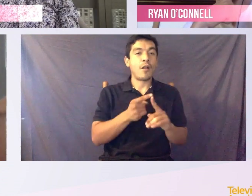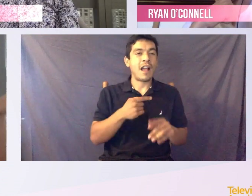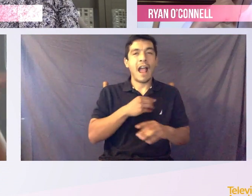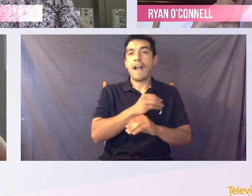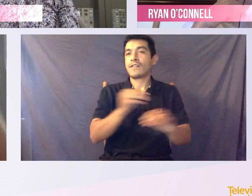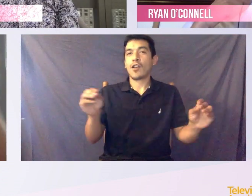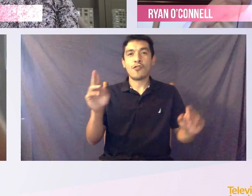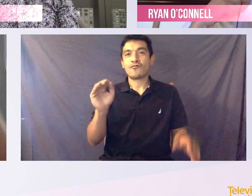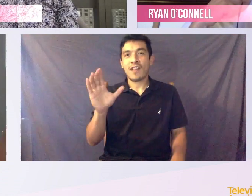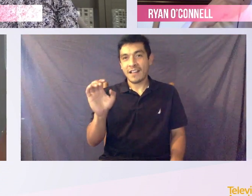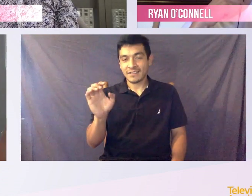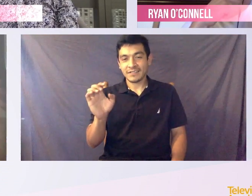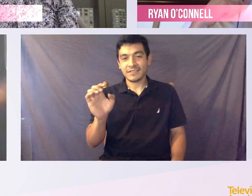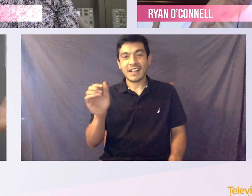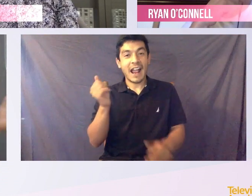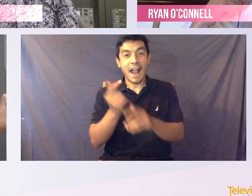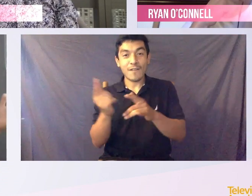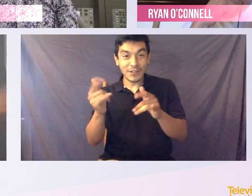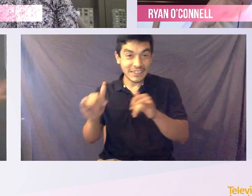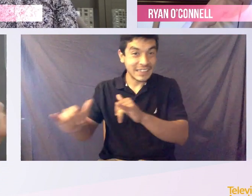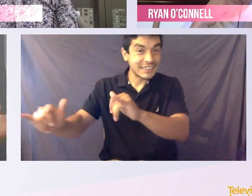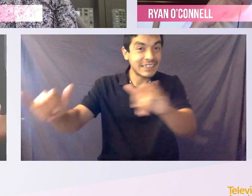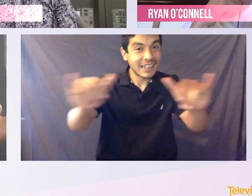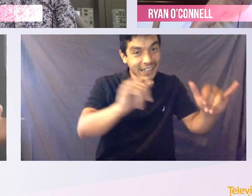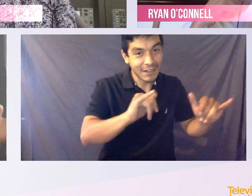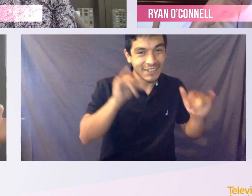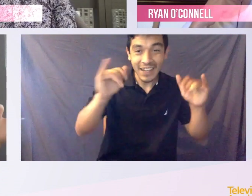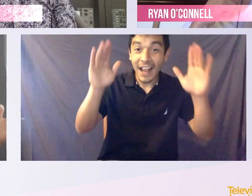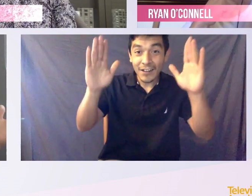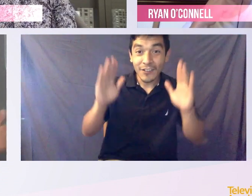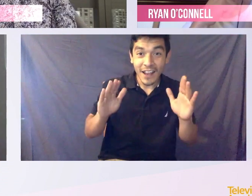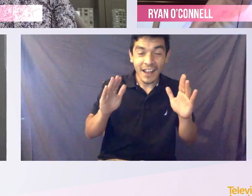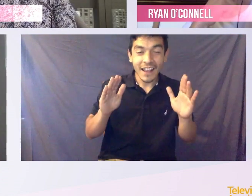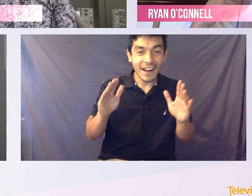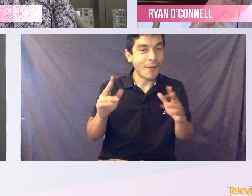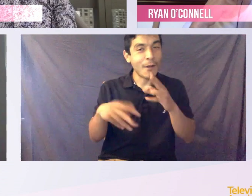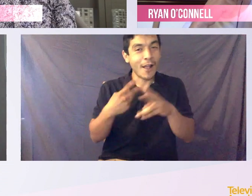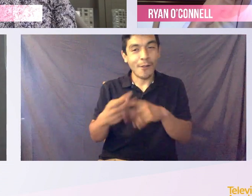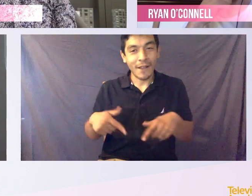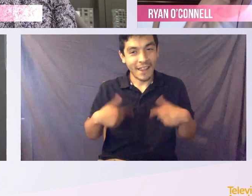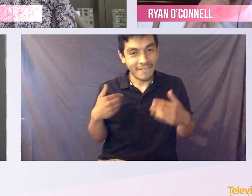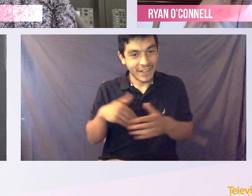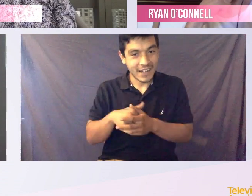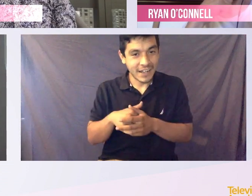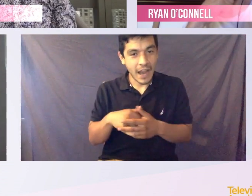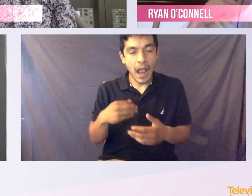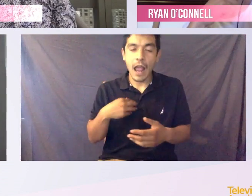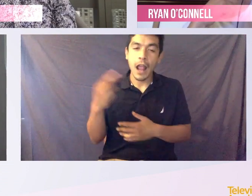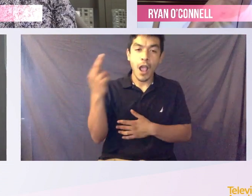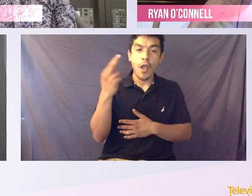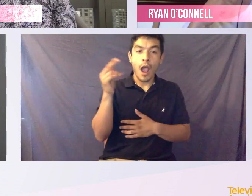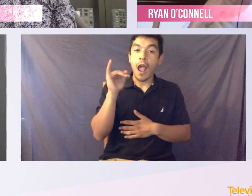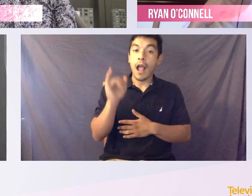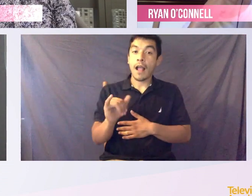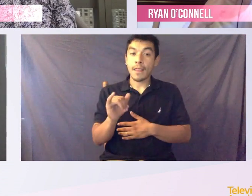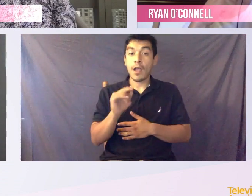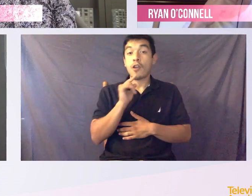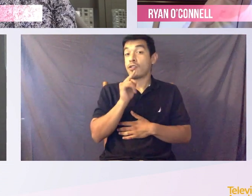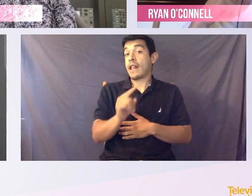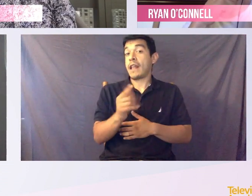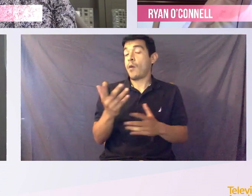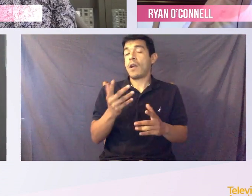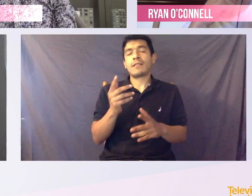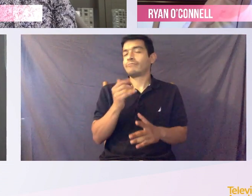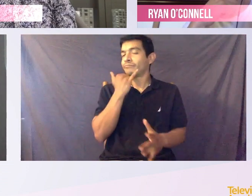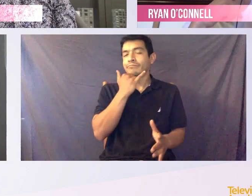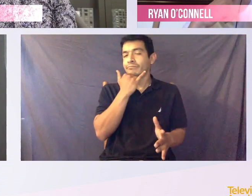race. Everyone's the same. How great. What a colorful world we live in, you know? And I realized that, oh, what actually has to happen is